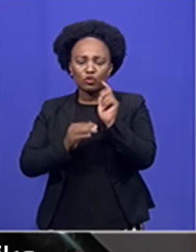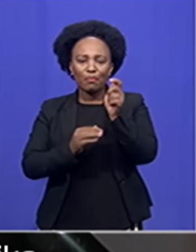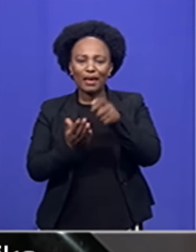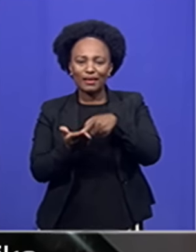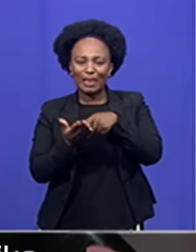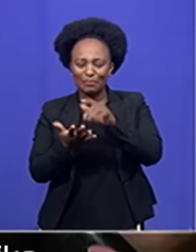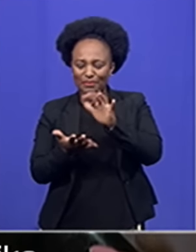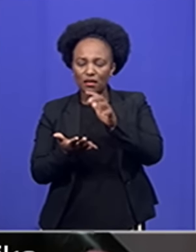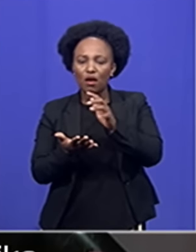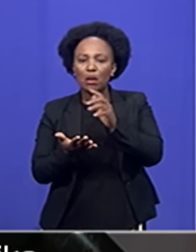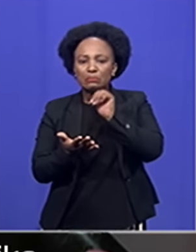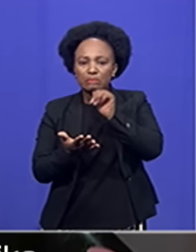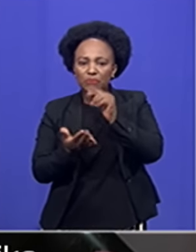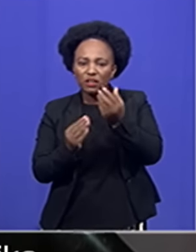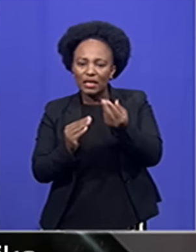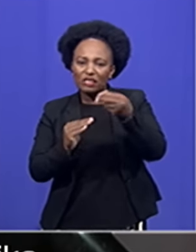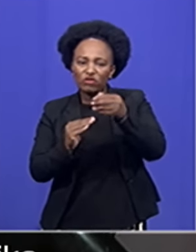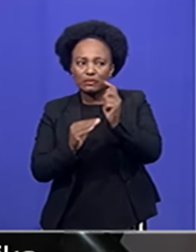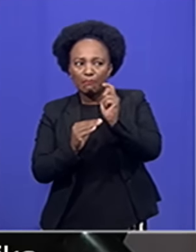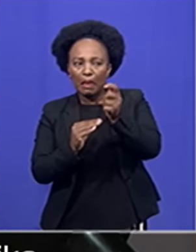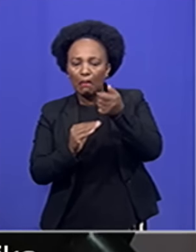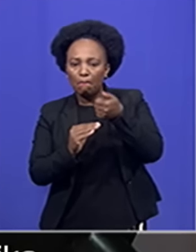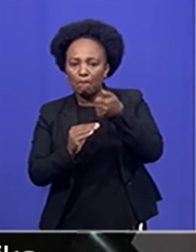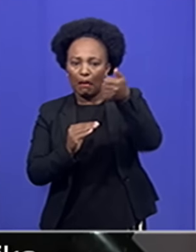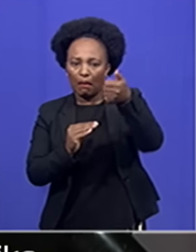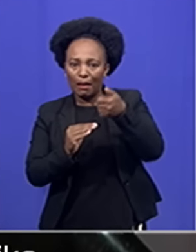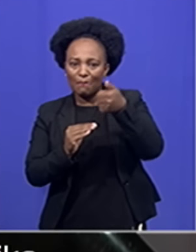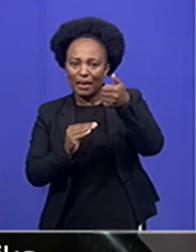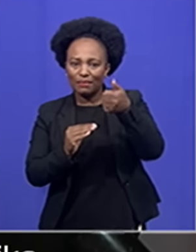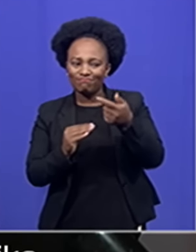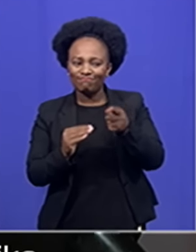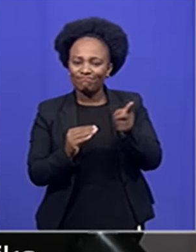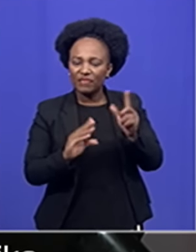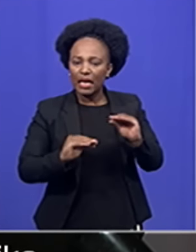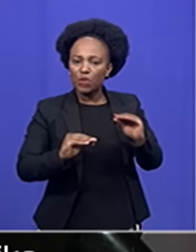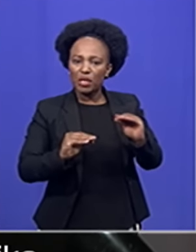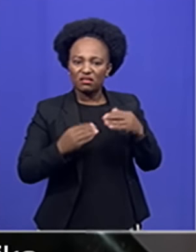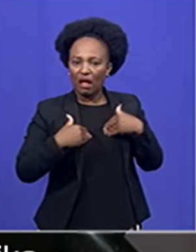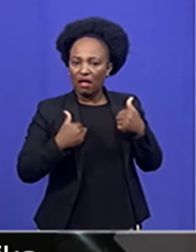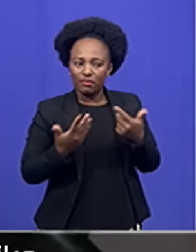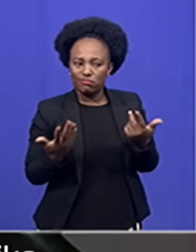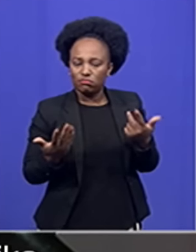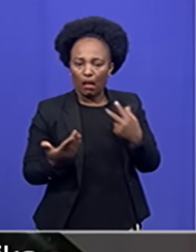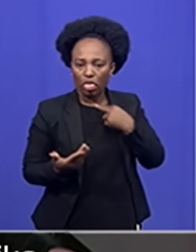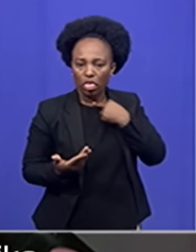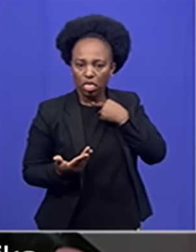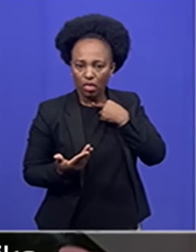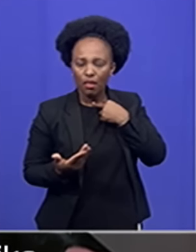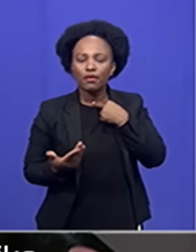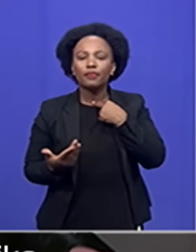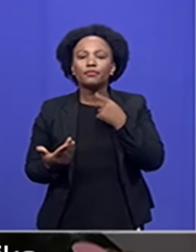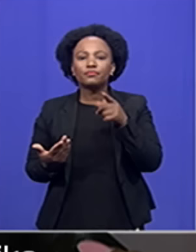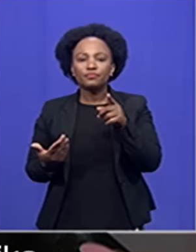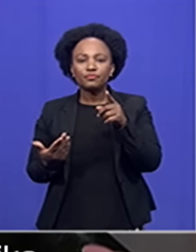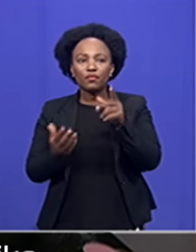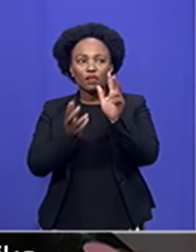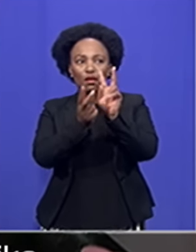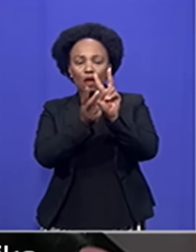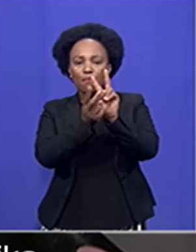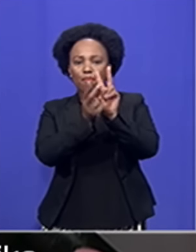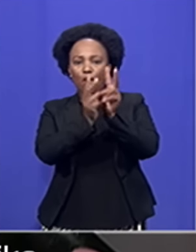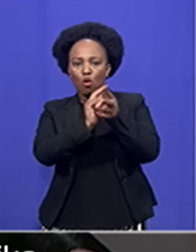se dinaga di iponetseng sone so e nna kganya gore the lending rate go tloga ko setheong sa